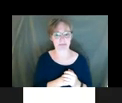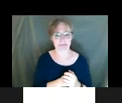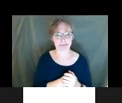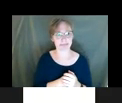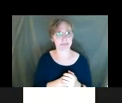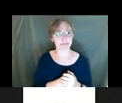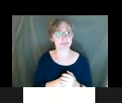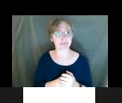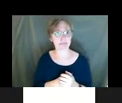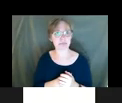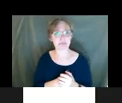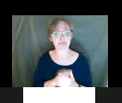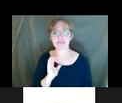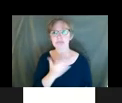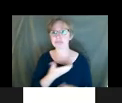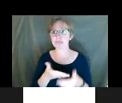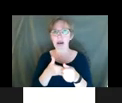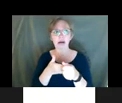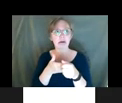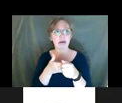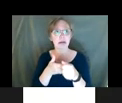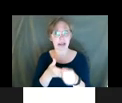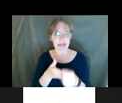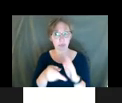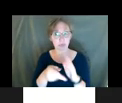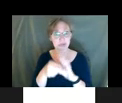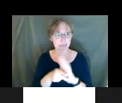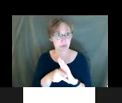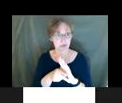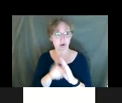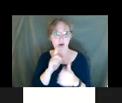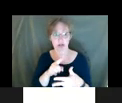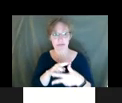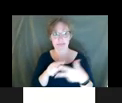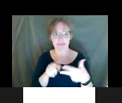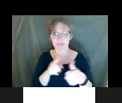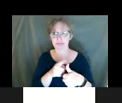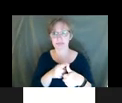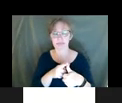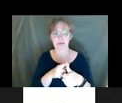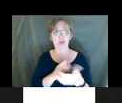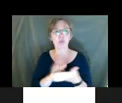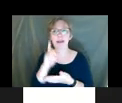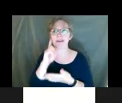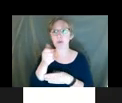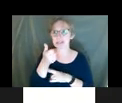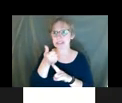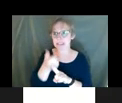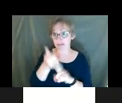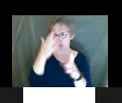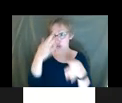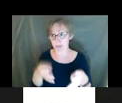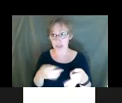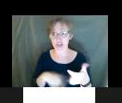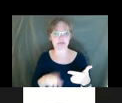The guiding principles of Adult Protective Services are a right to self-determination,